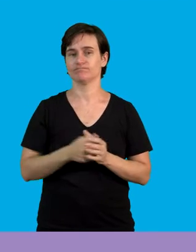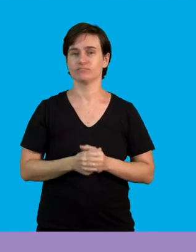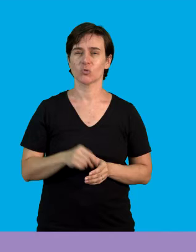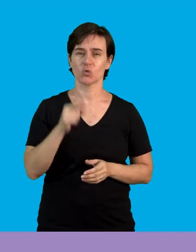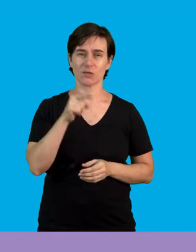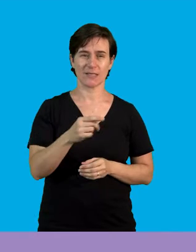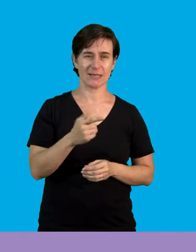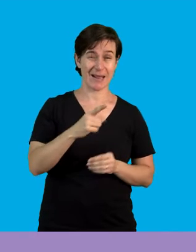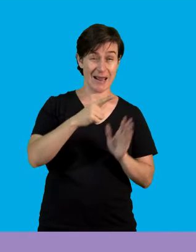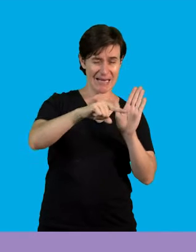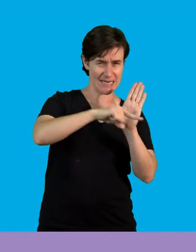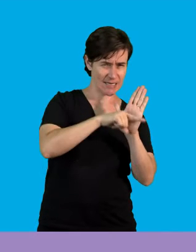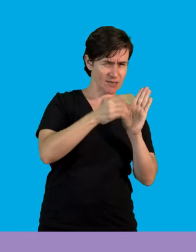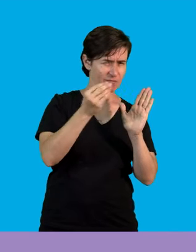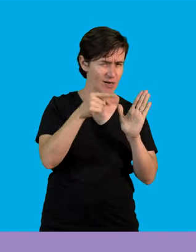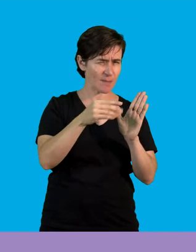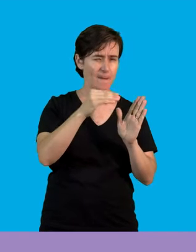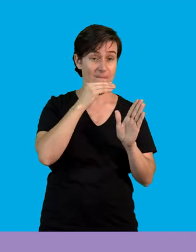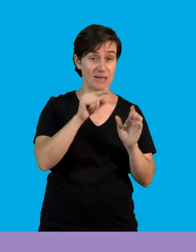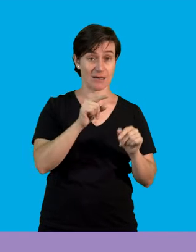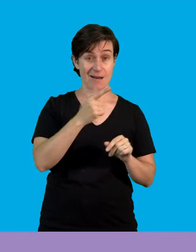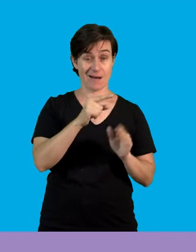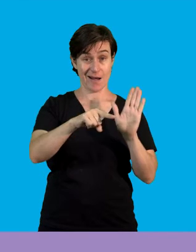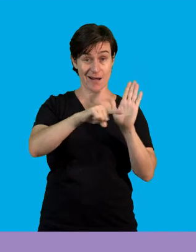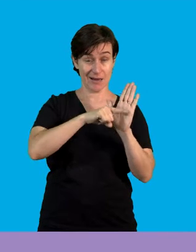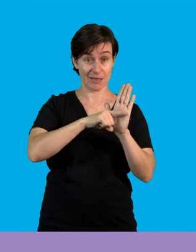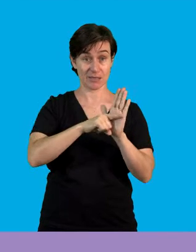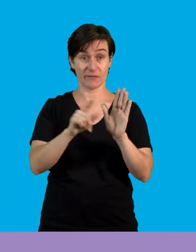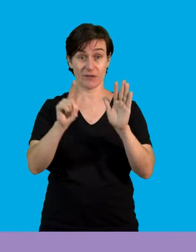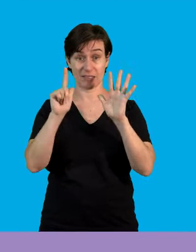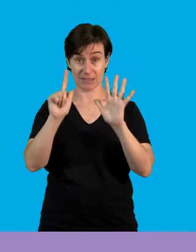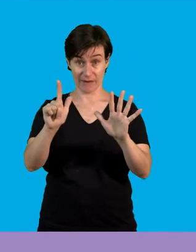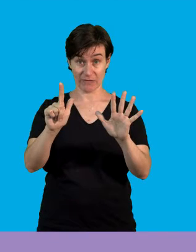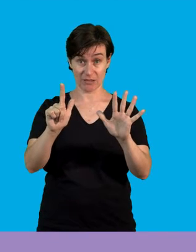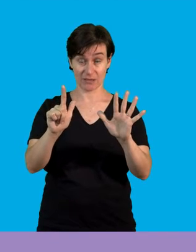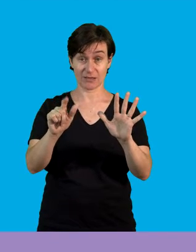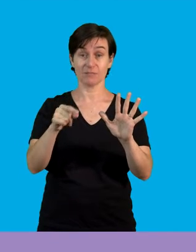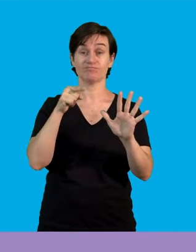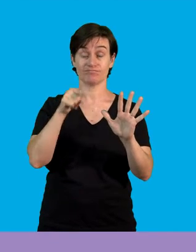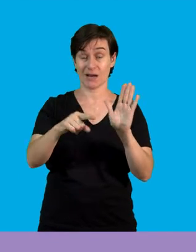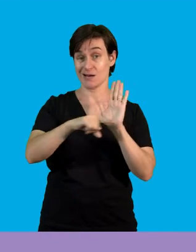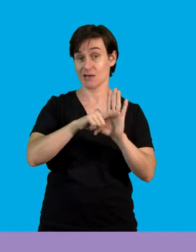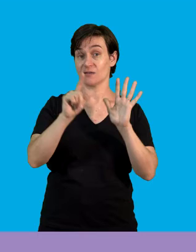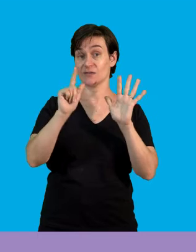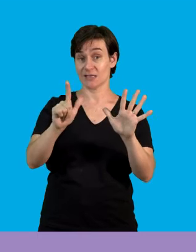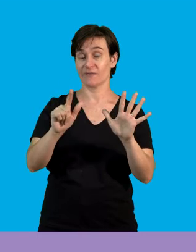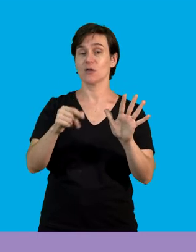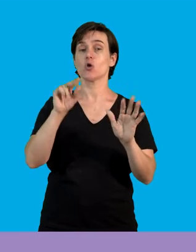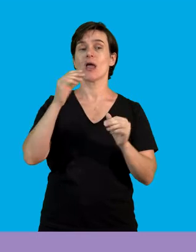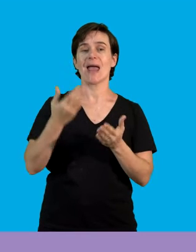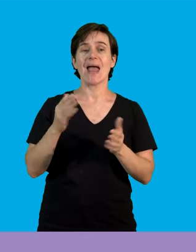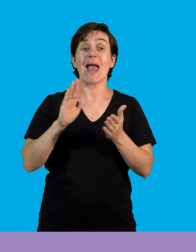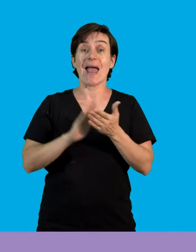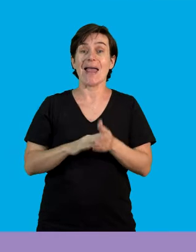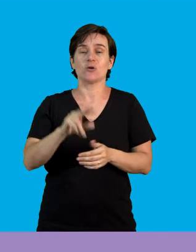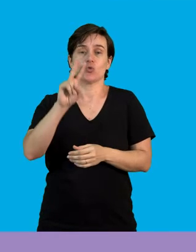number, which is an integer, -7. And then that -7 is the integer, which is negative number. And the two